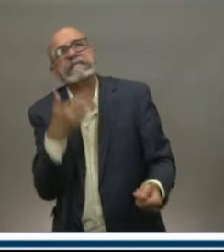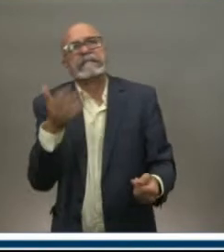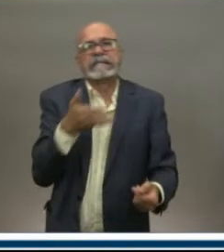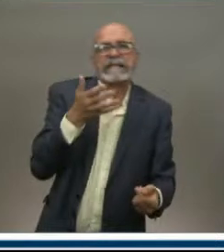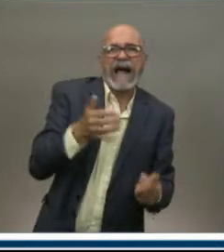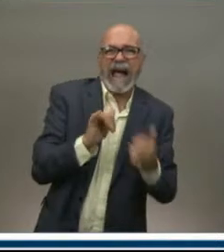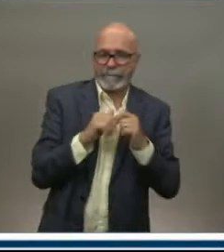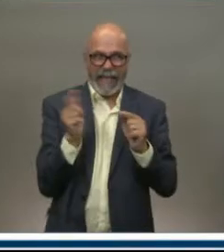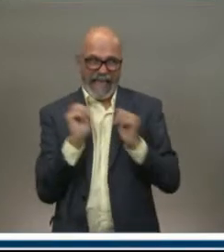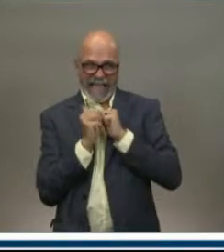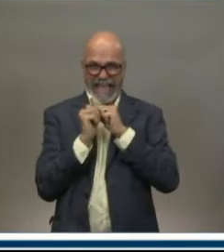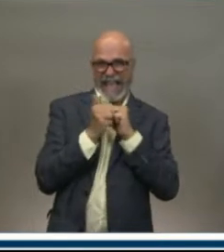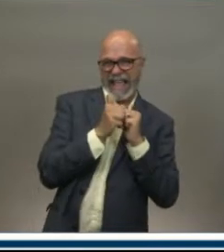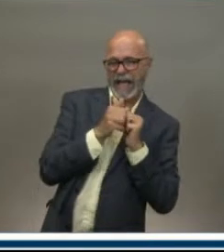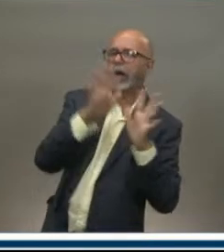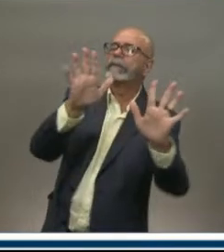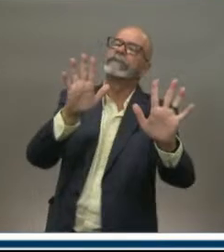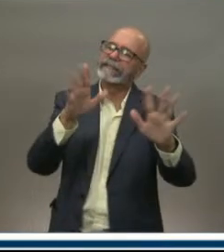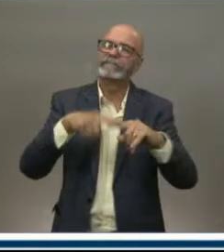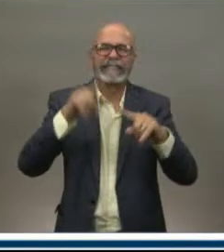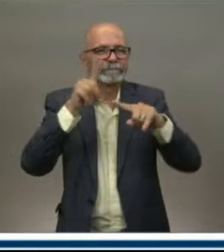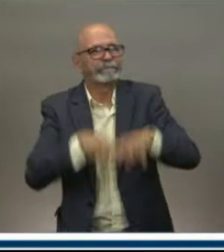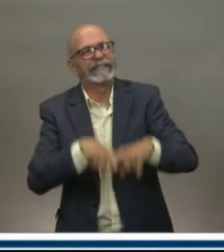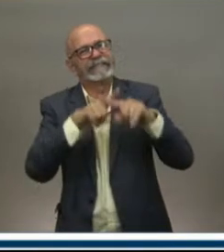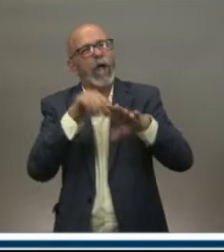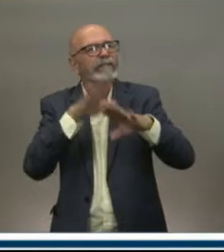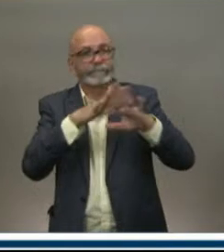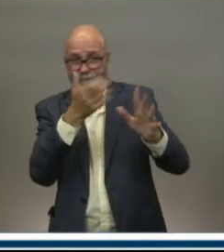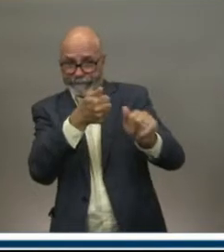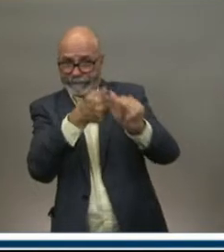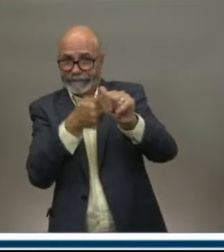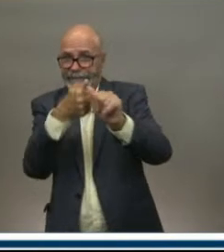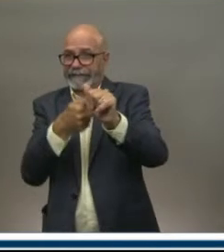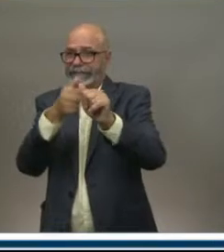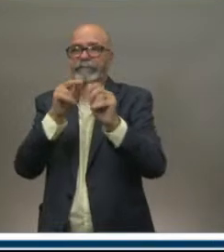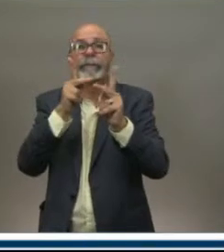Again, it would depend on each facility as to